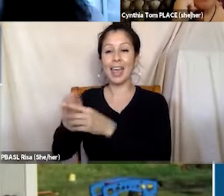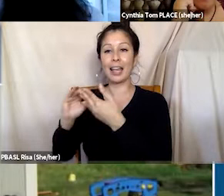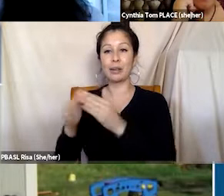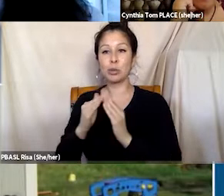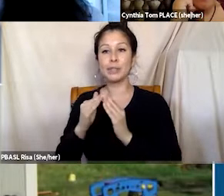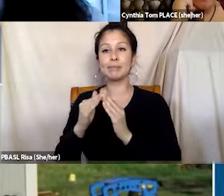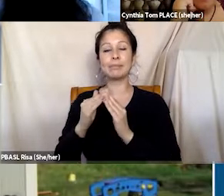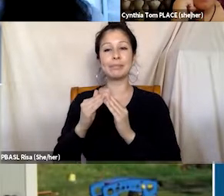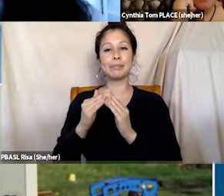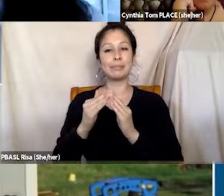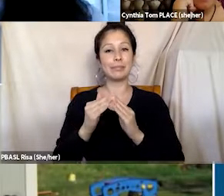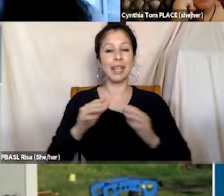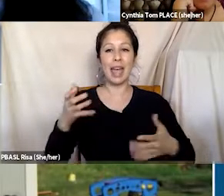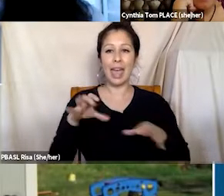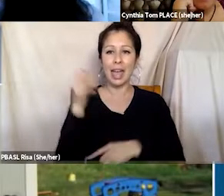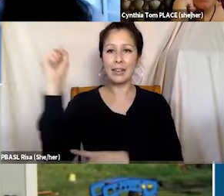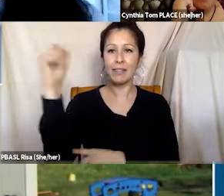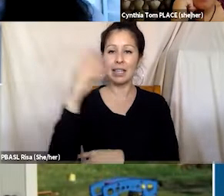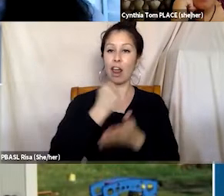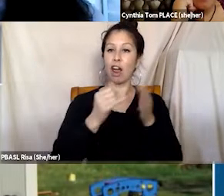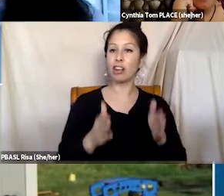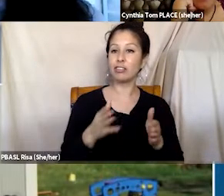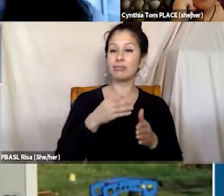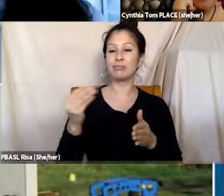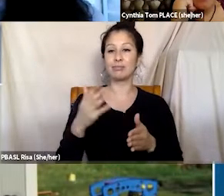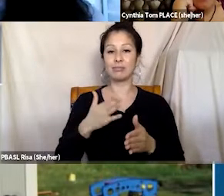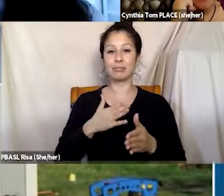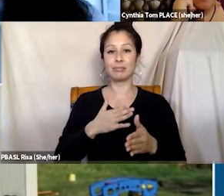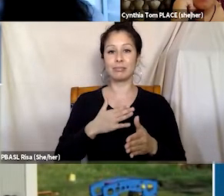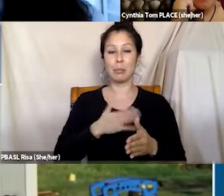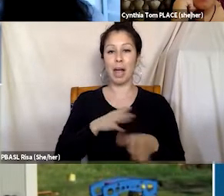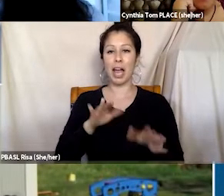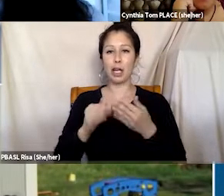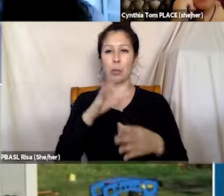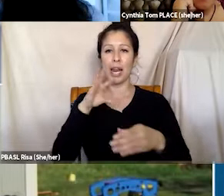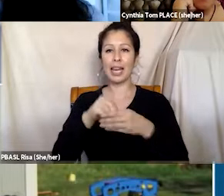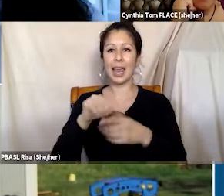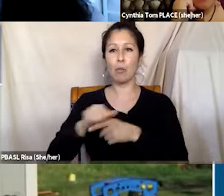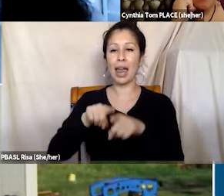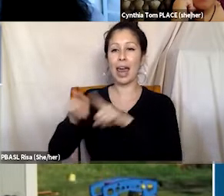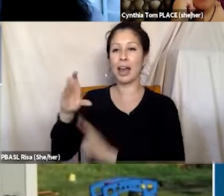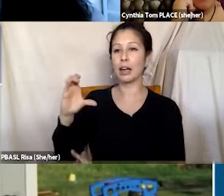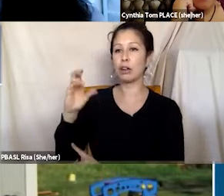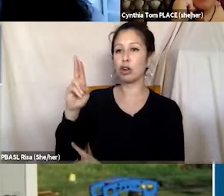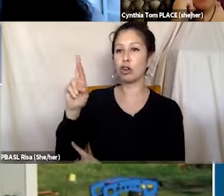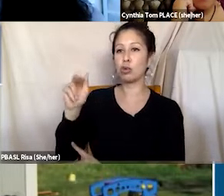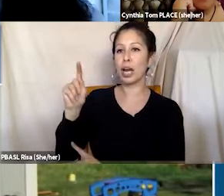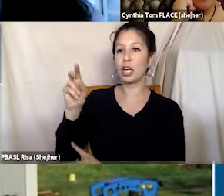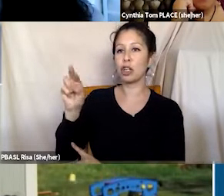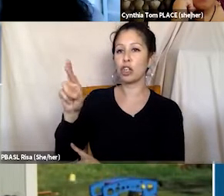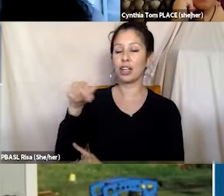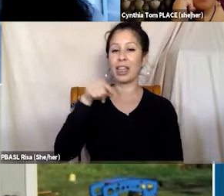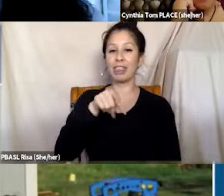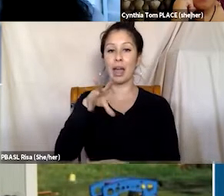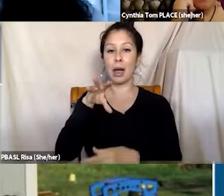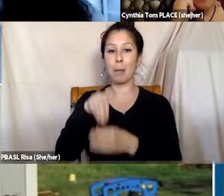community activist and artist in my community engaged practice as a curator. This was part of